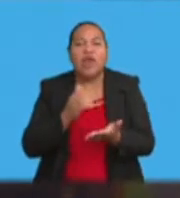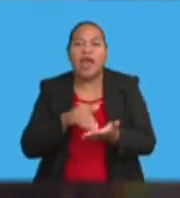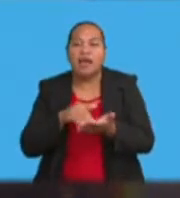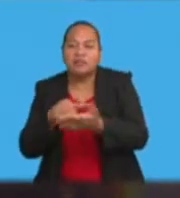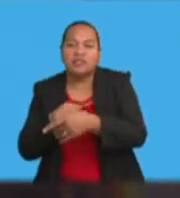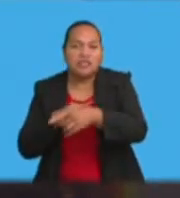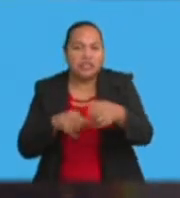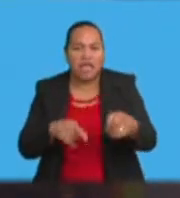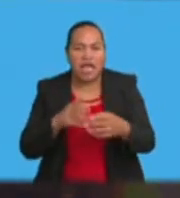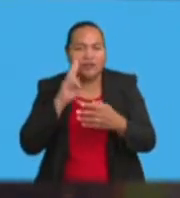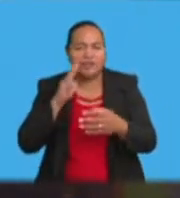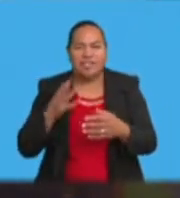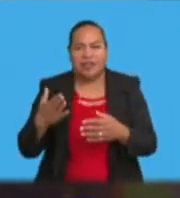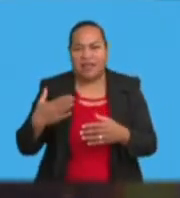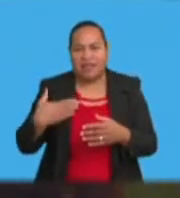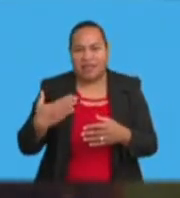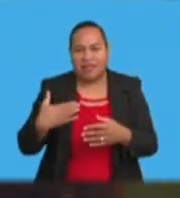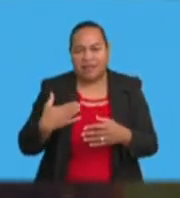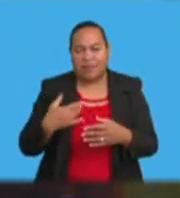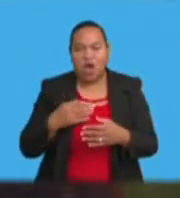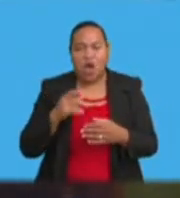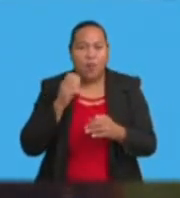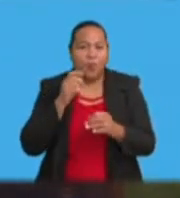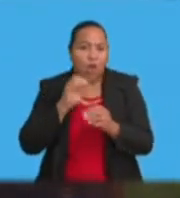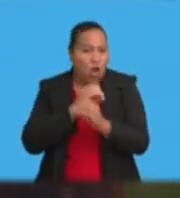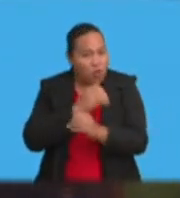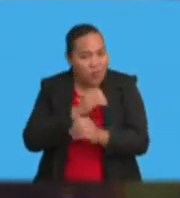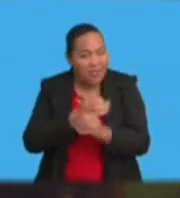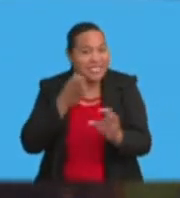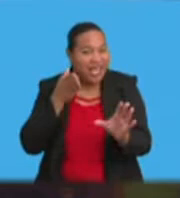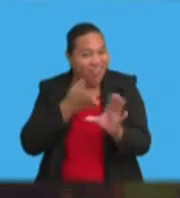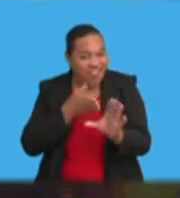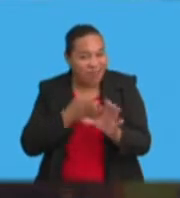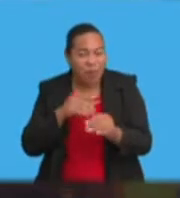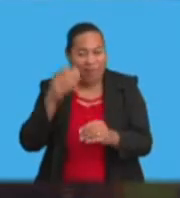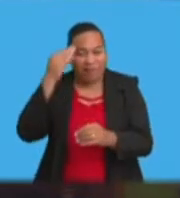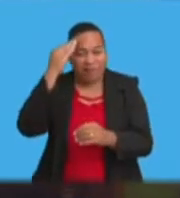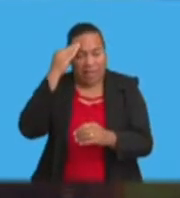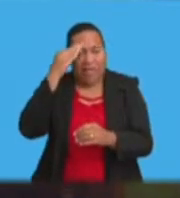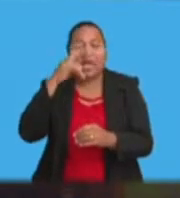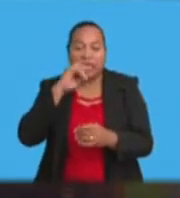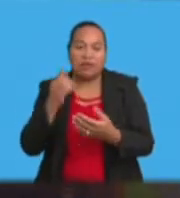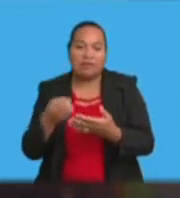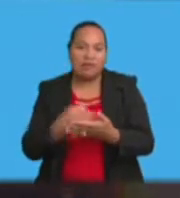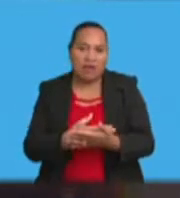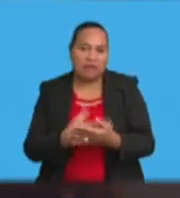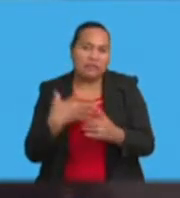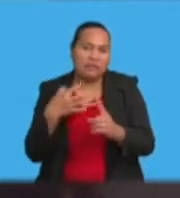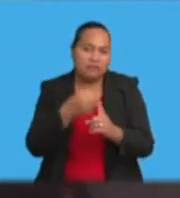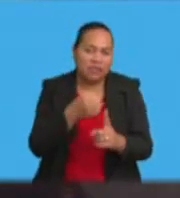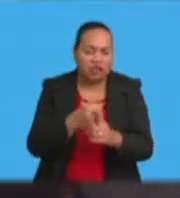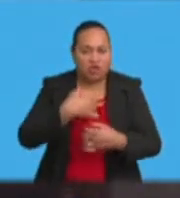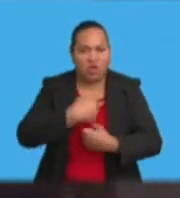hygiene, occupational psychology, because the status of mind of people can have a huge impact on their